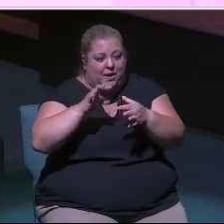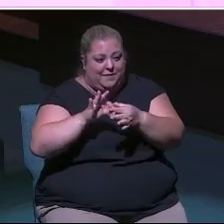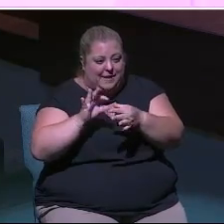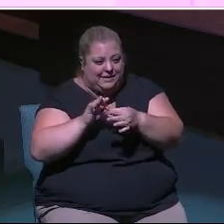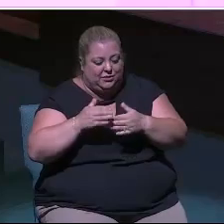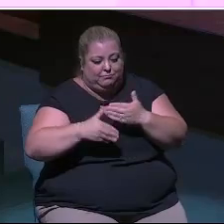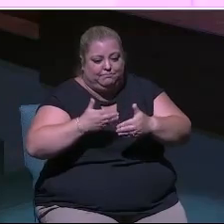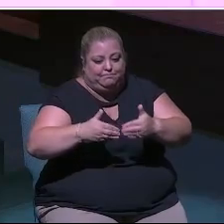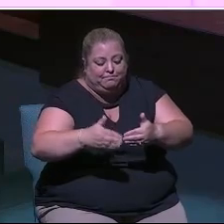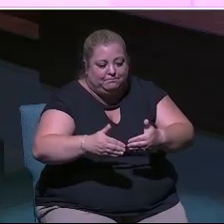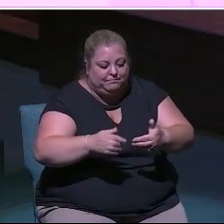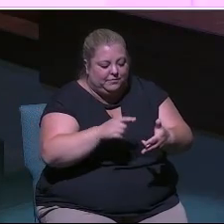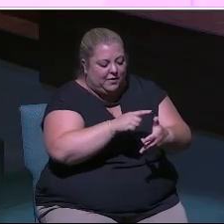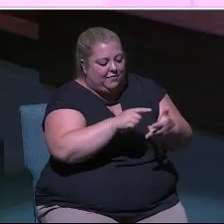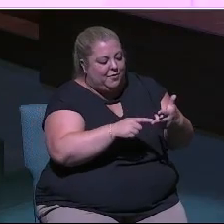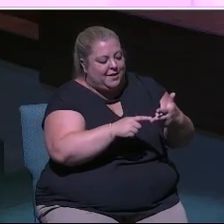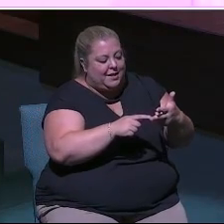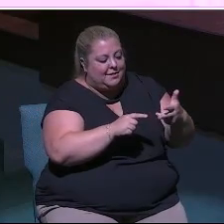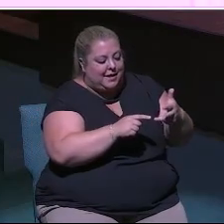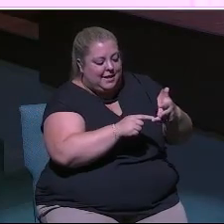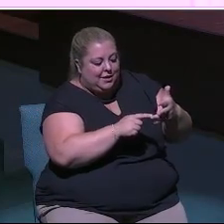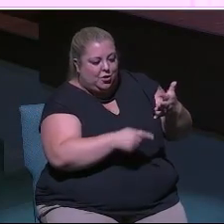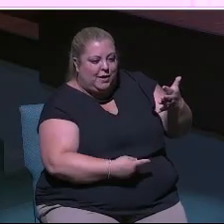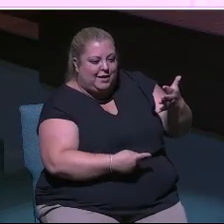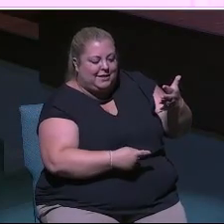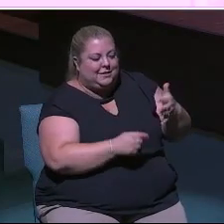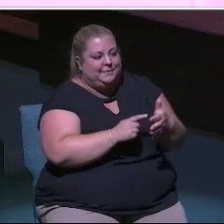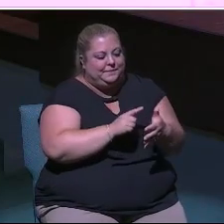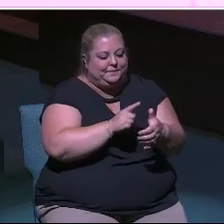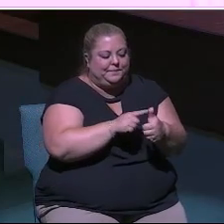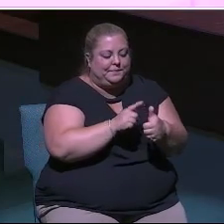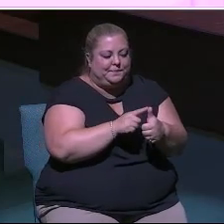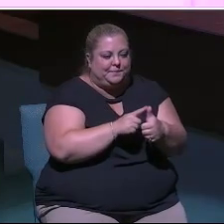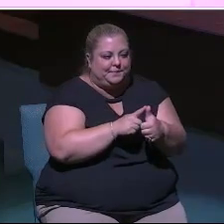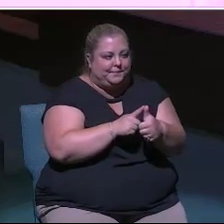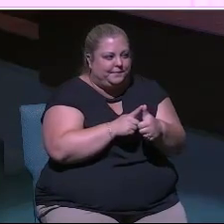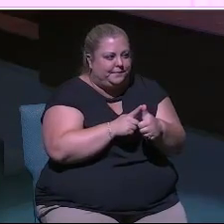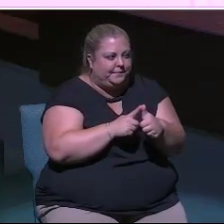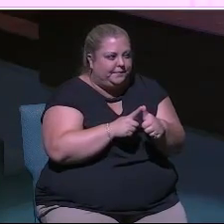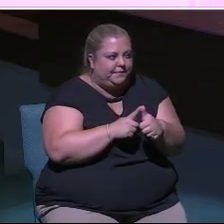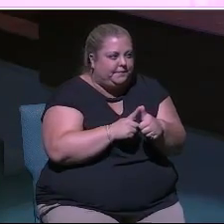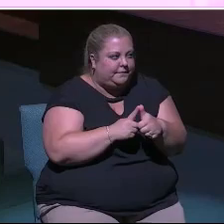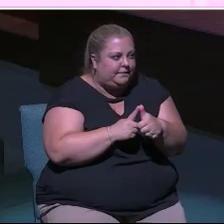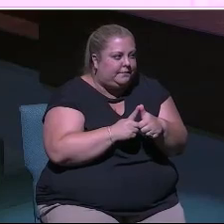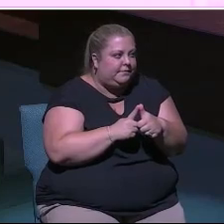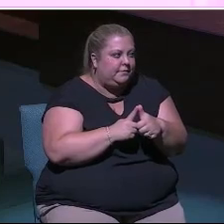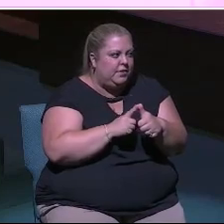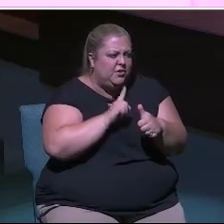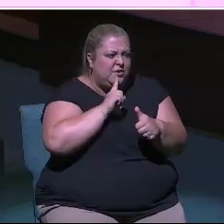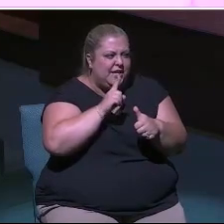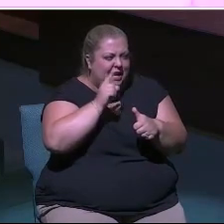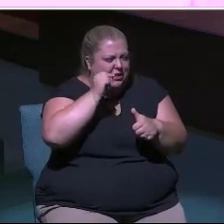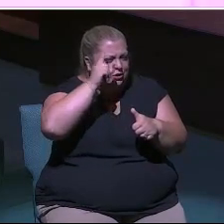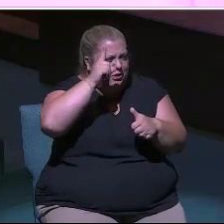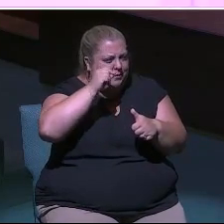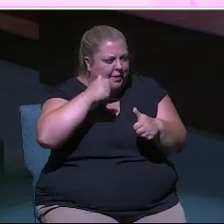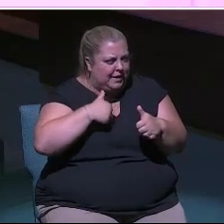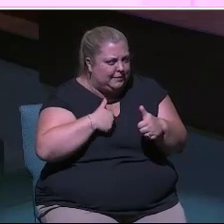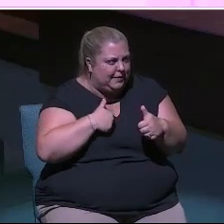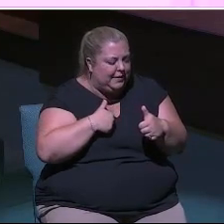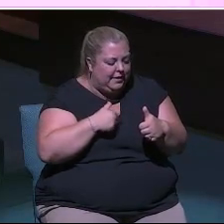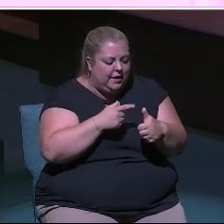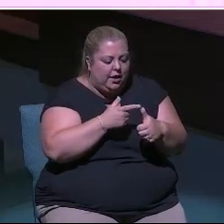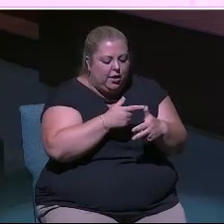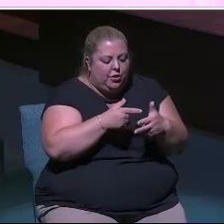and then 3 things. Okay, so here we go. Number one, this is what really jumped out at me. 3 things